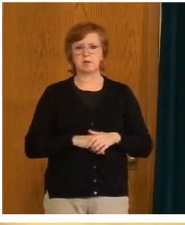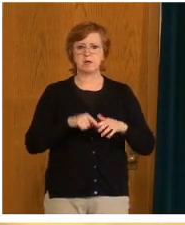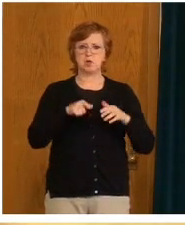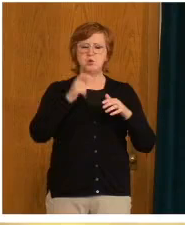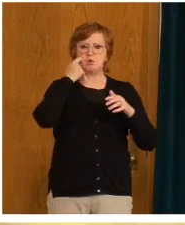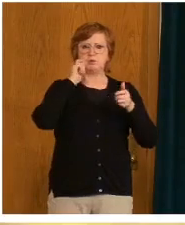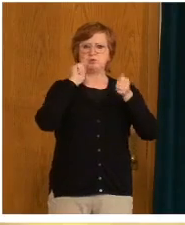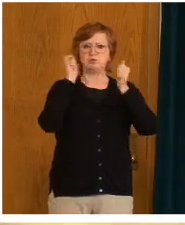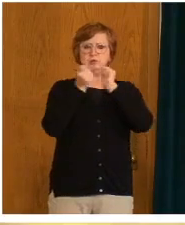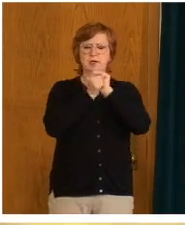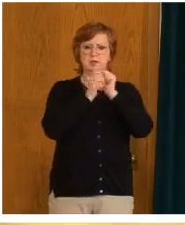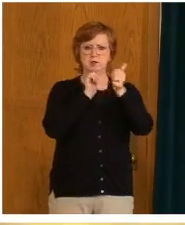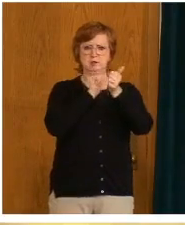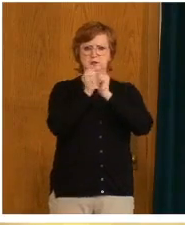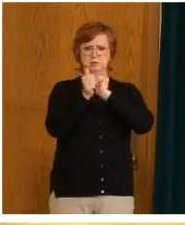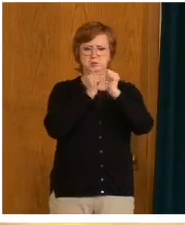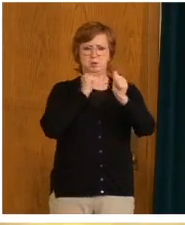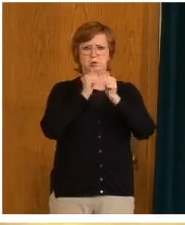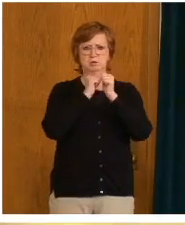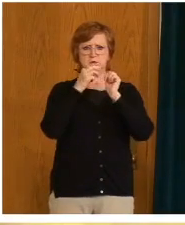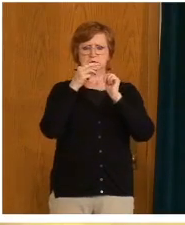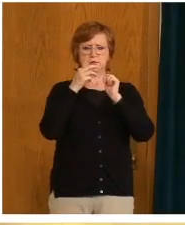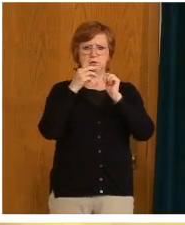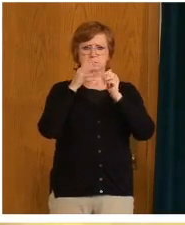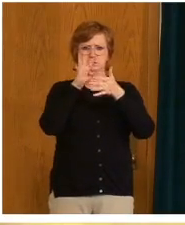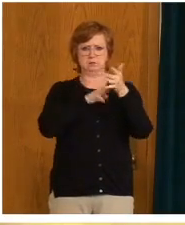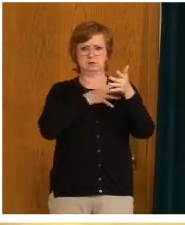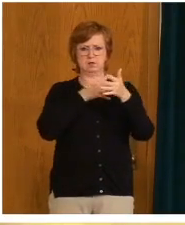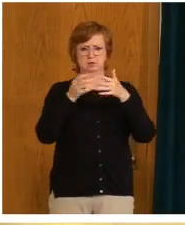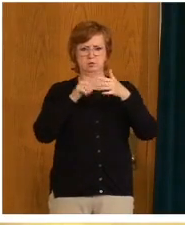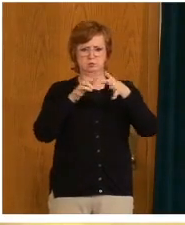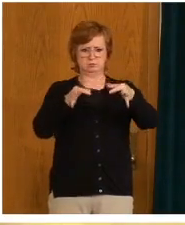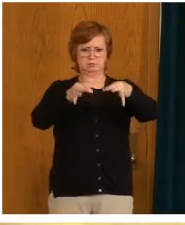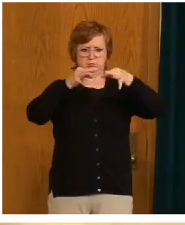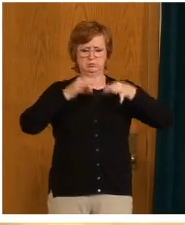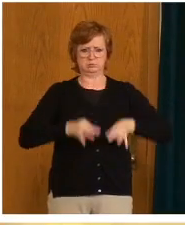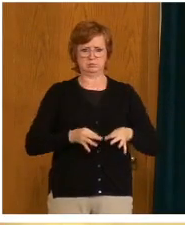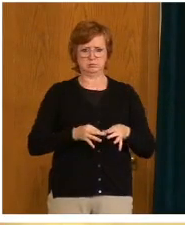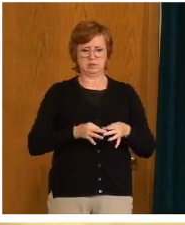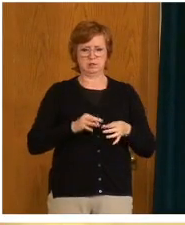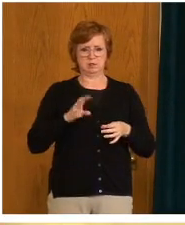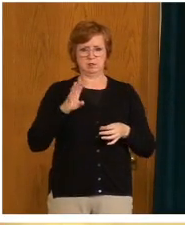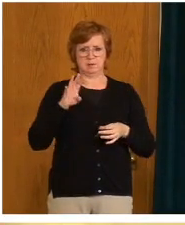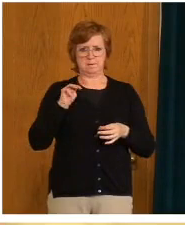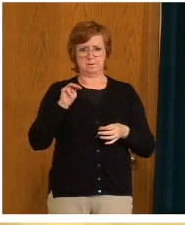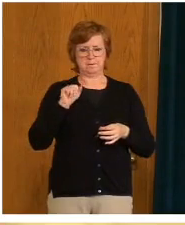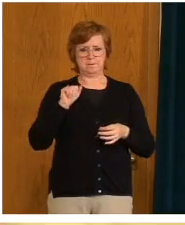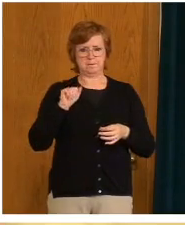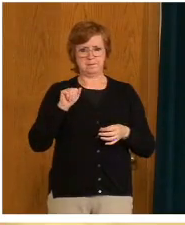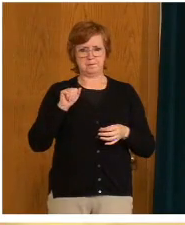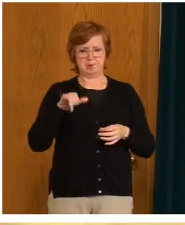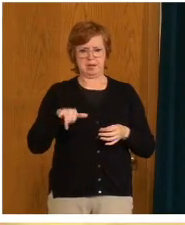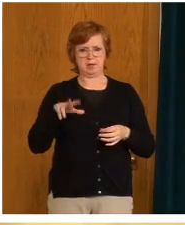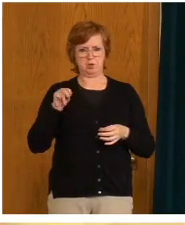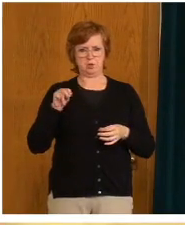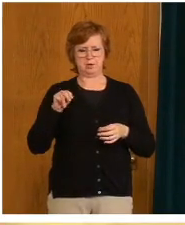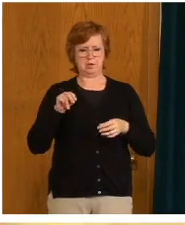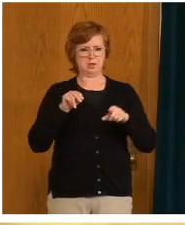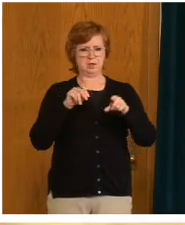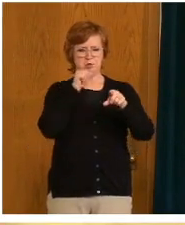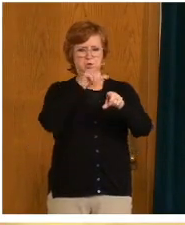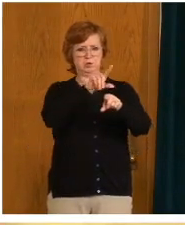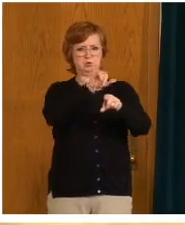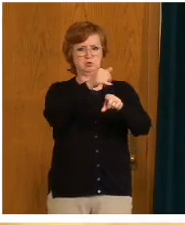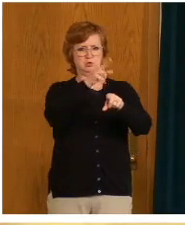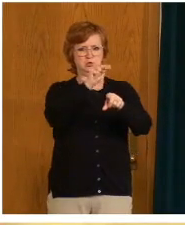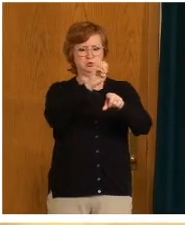sports up? Because the conditions hadn't changed from the reasons it was pushed to step 2. So what was the reason? What prompted that